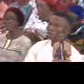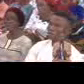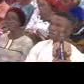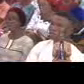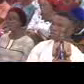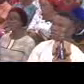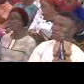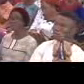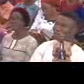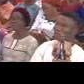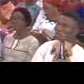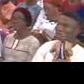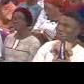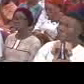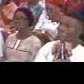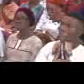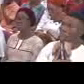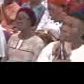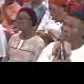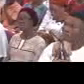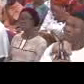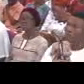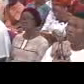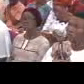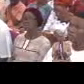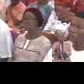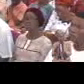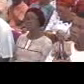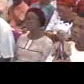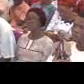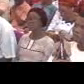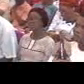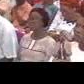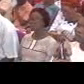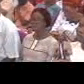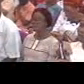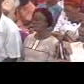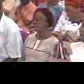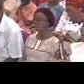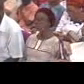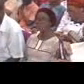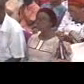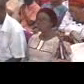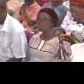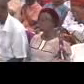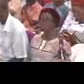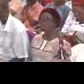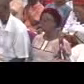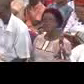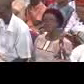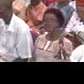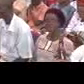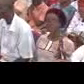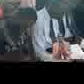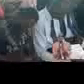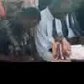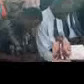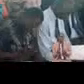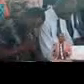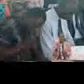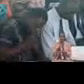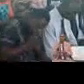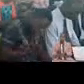In your little corner, house fellowship, in your little community, local church, And